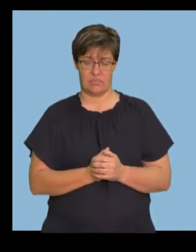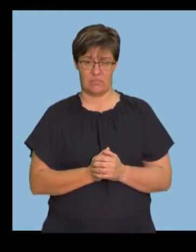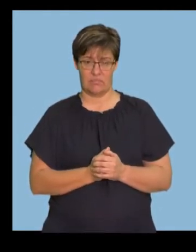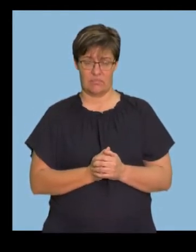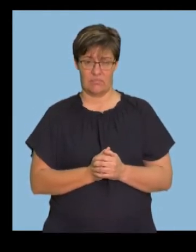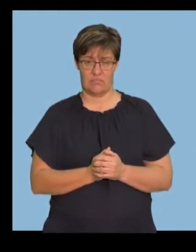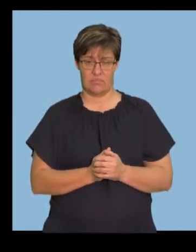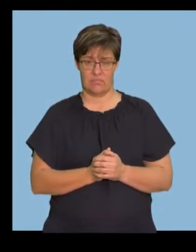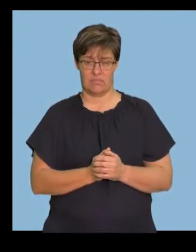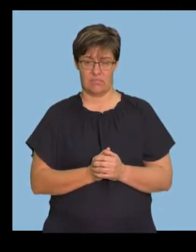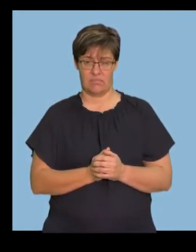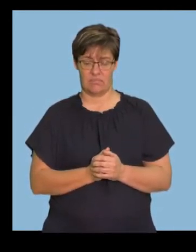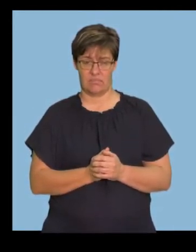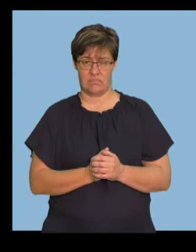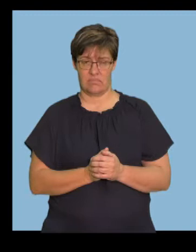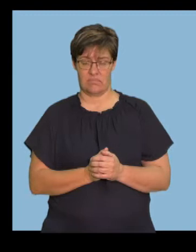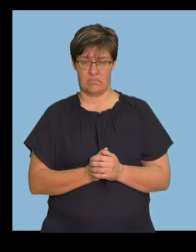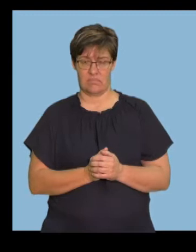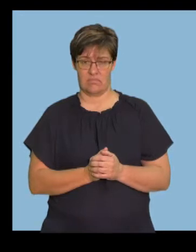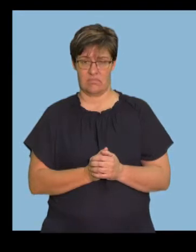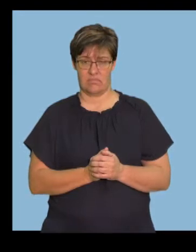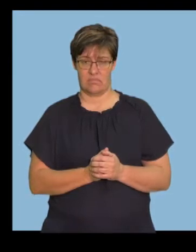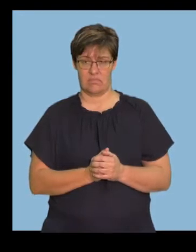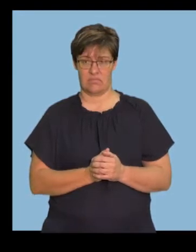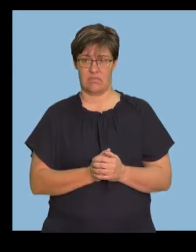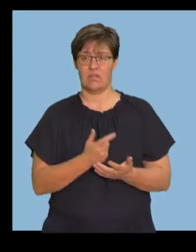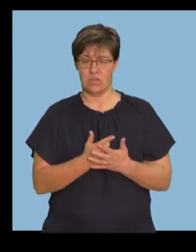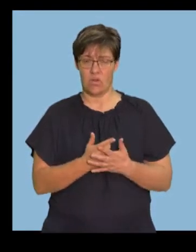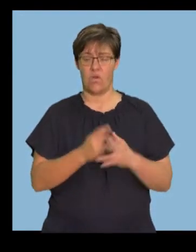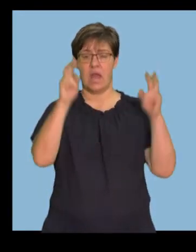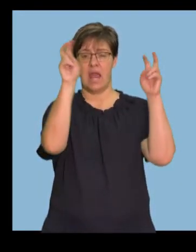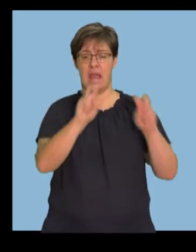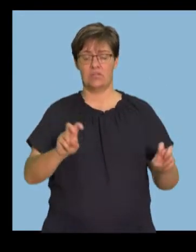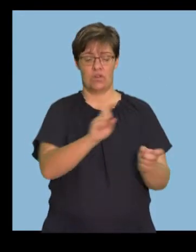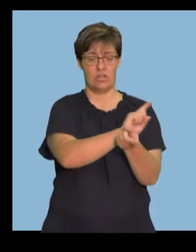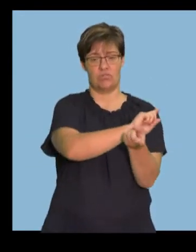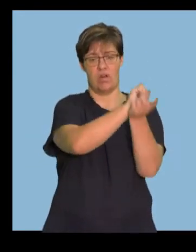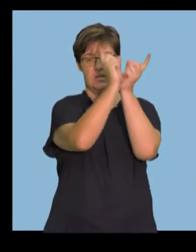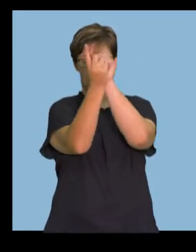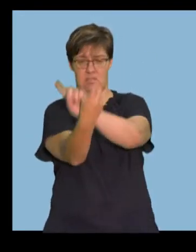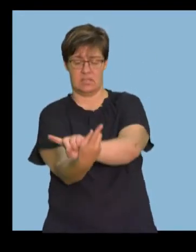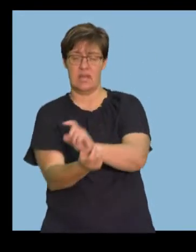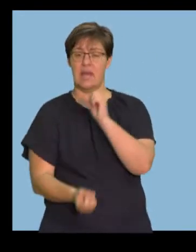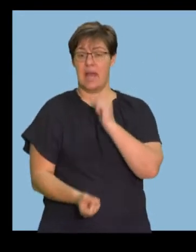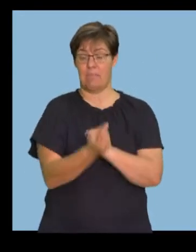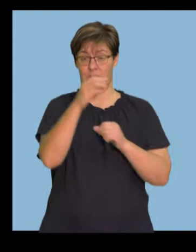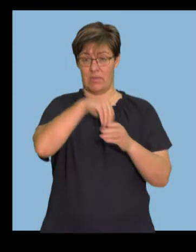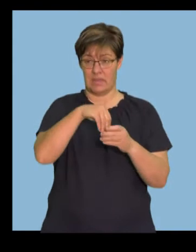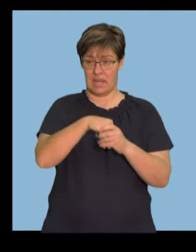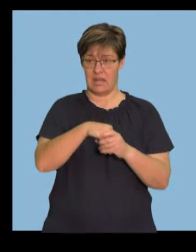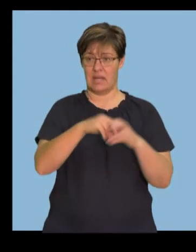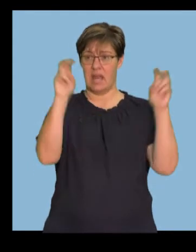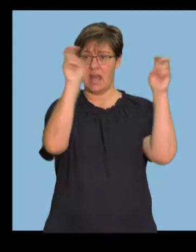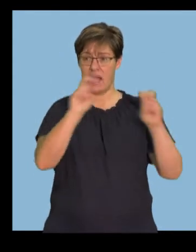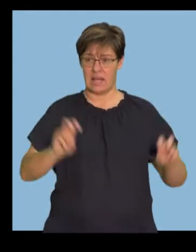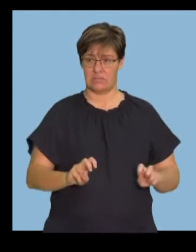without further ado, let's look at energy transformation that takes place in an electric circuit, okay?